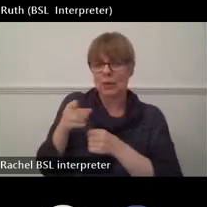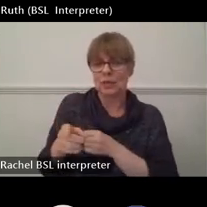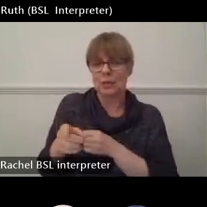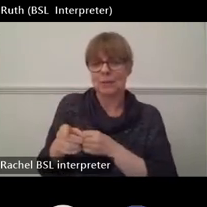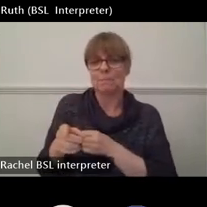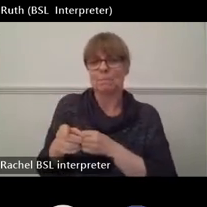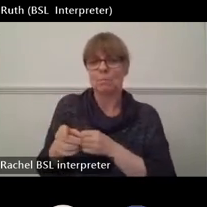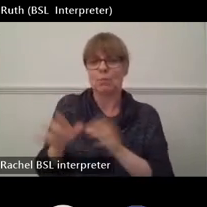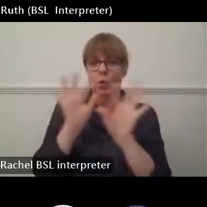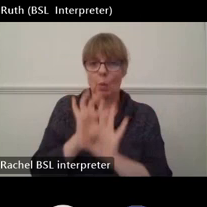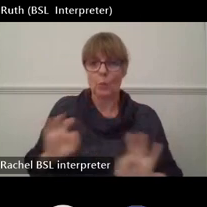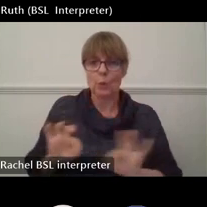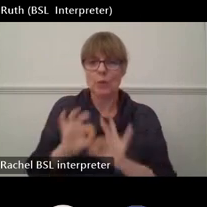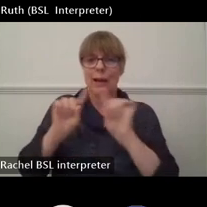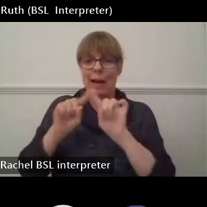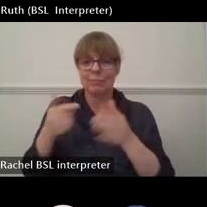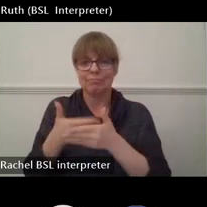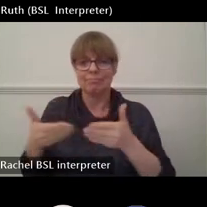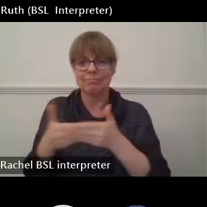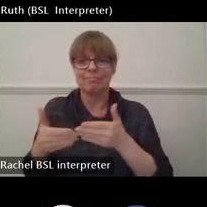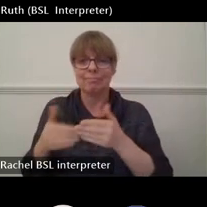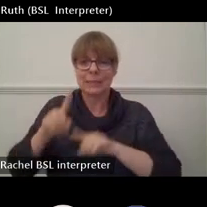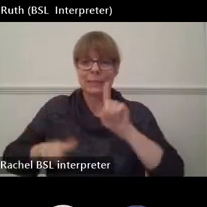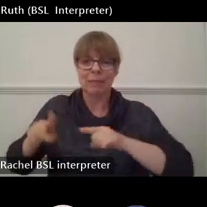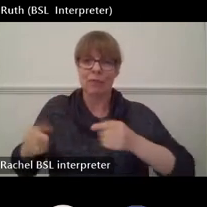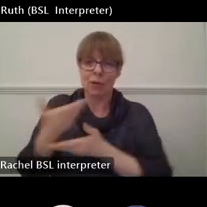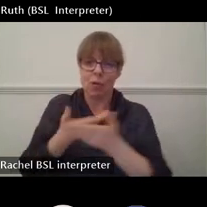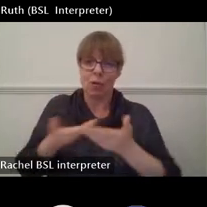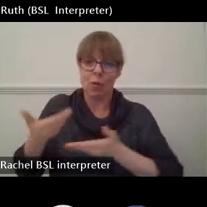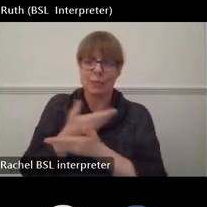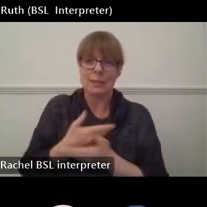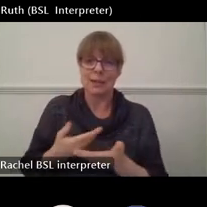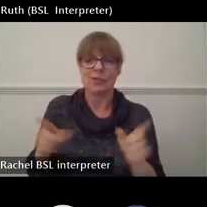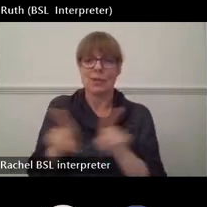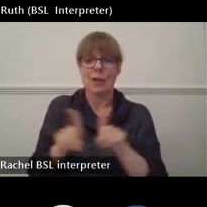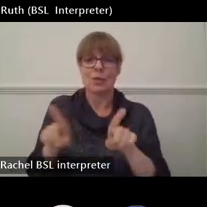through music as well. So that's what I do at the Jambo Radio.